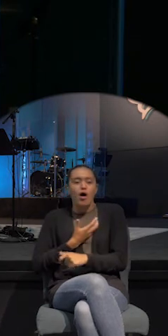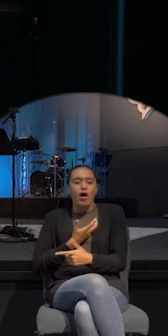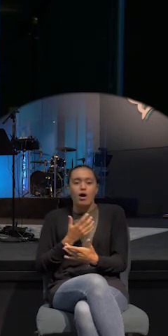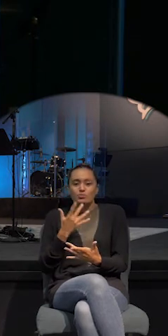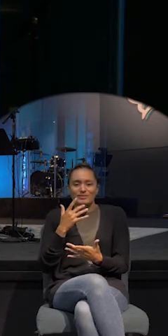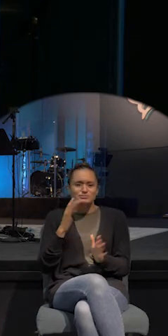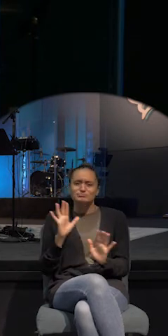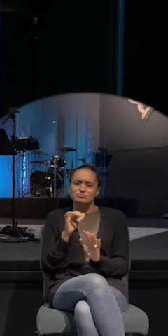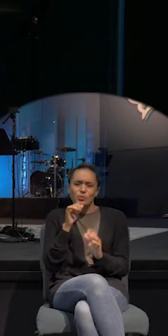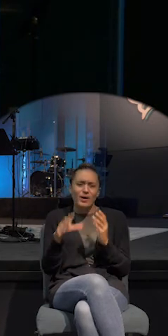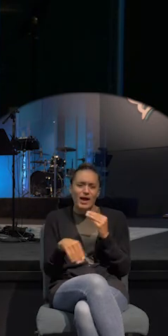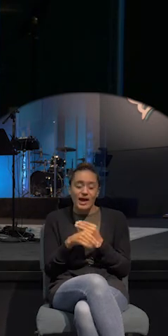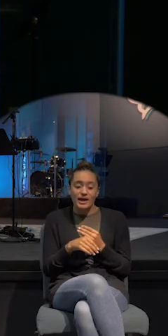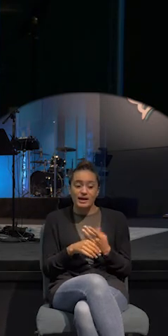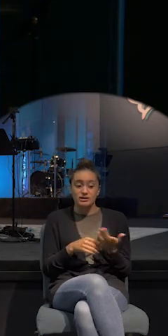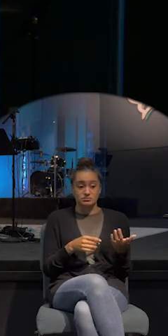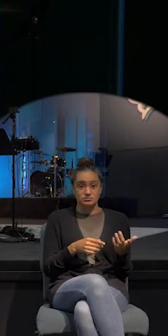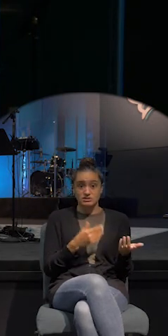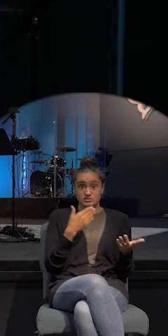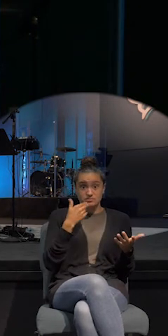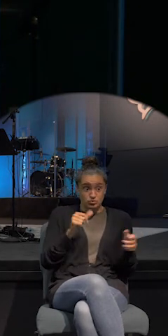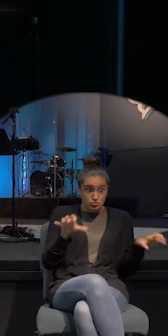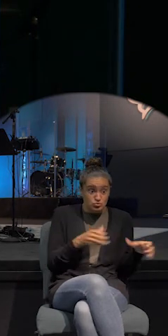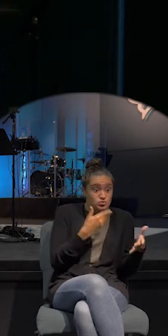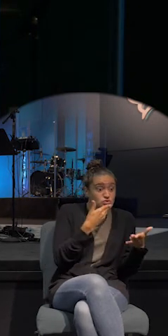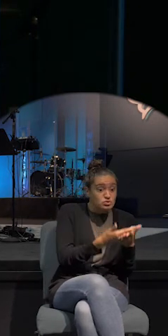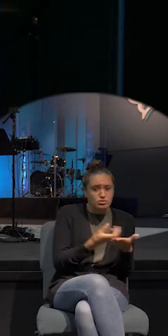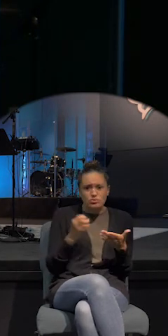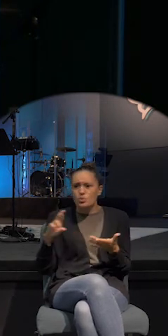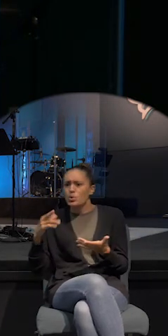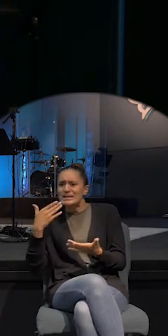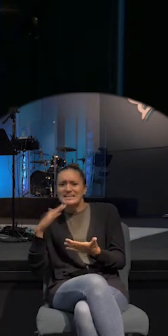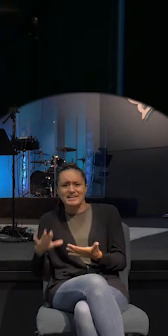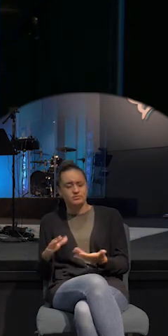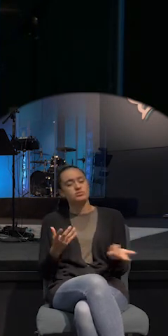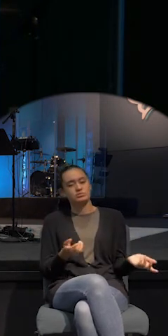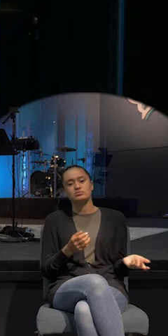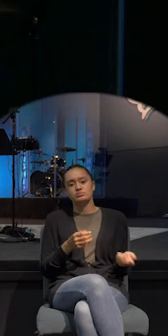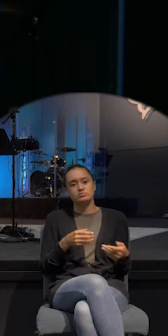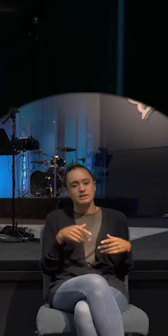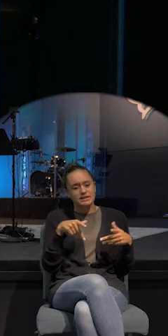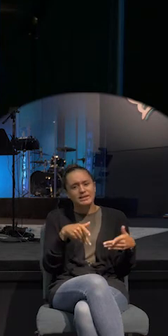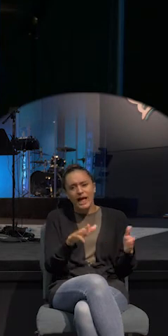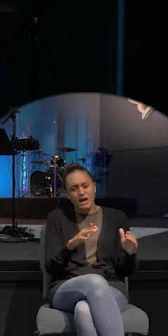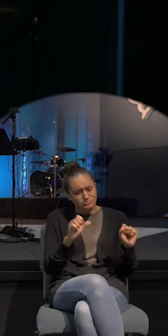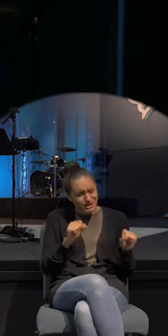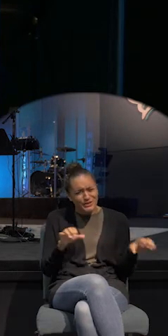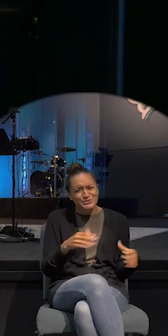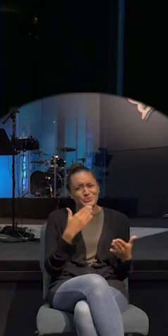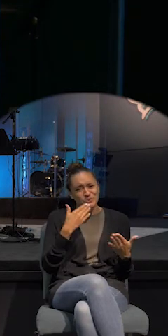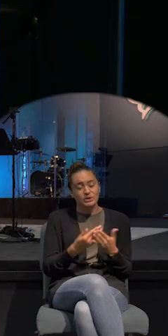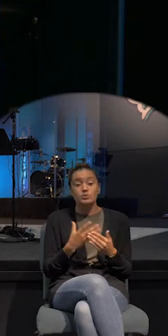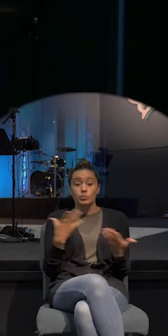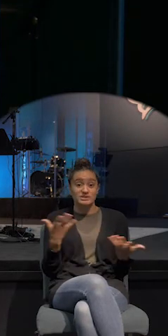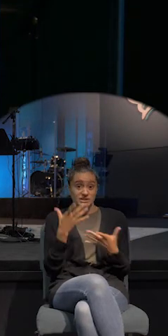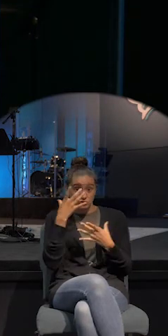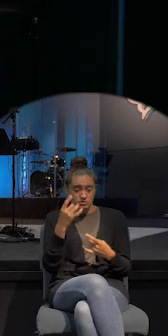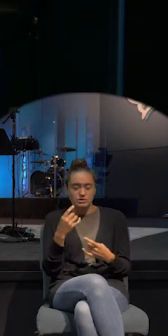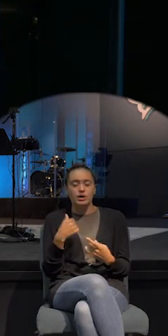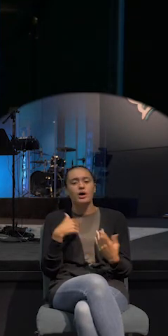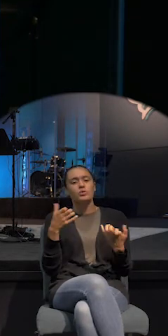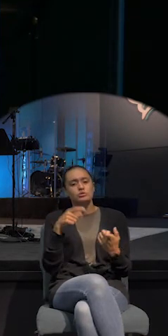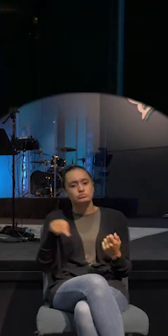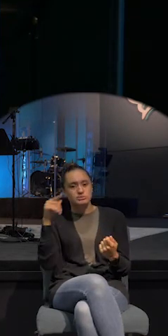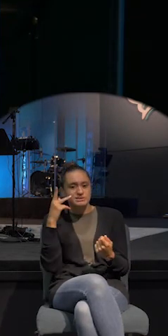Is it lawful to do good or to do evil? Jesus said, it's lawful to do good. Now, what's interesting here is I want you to see this, and we'll close with